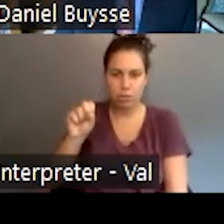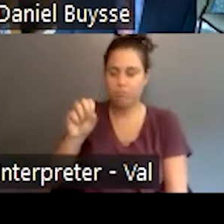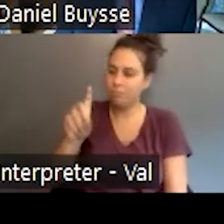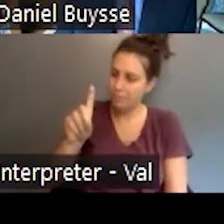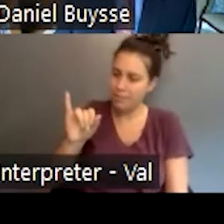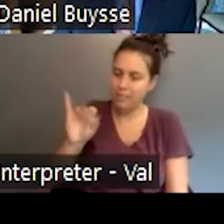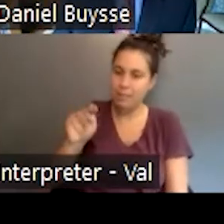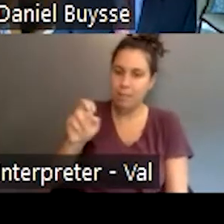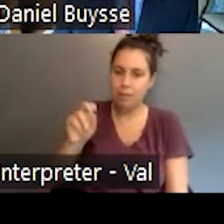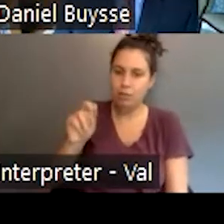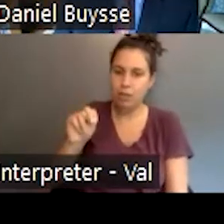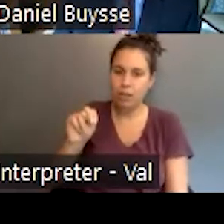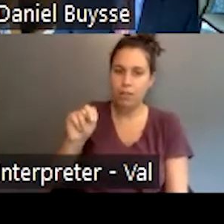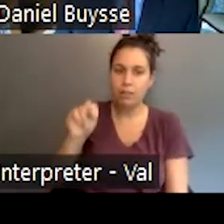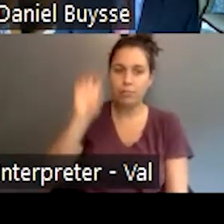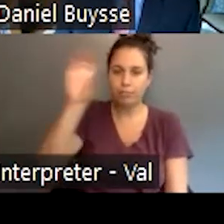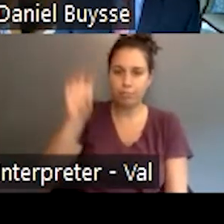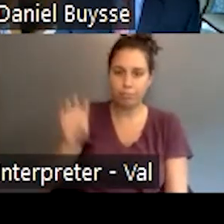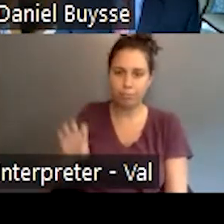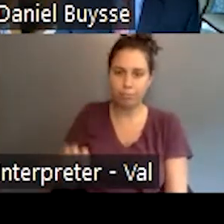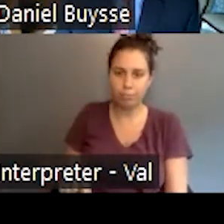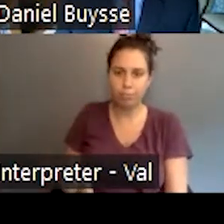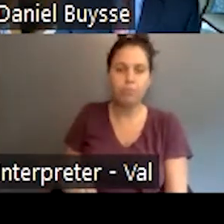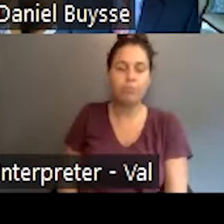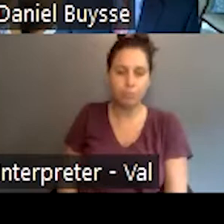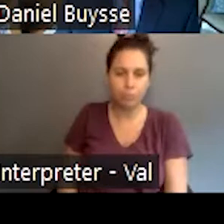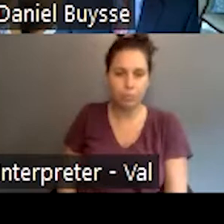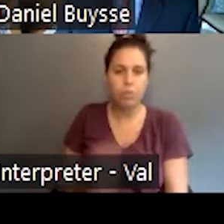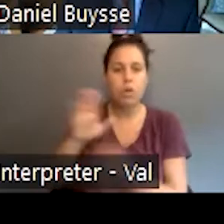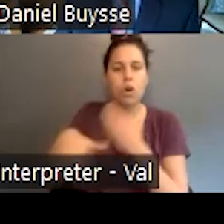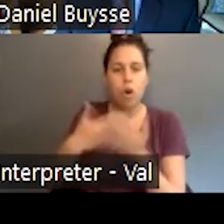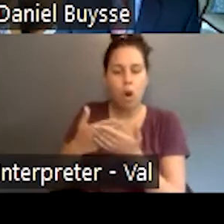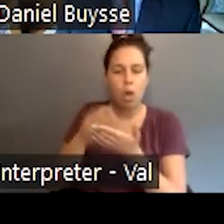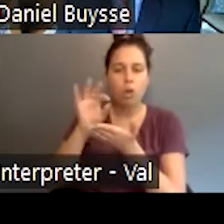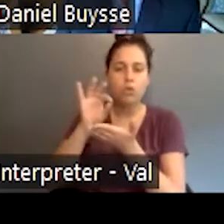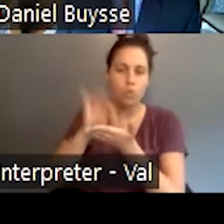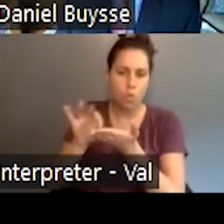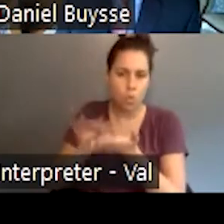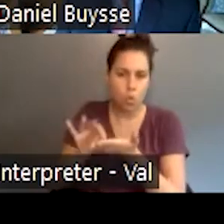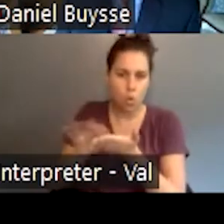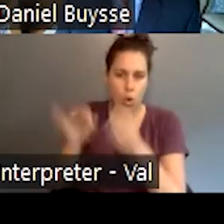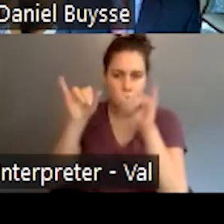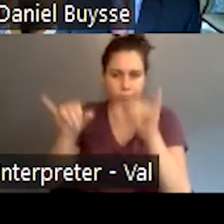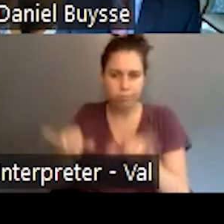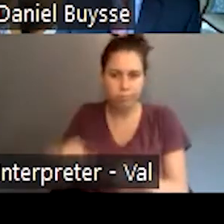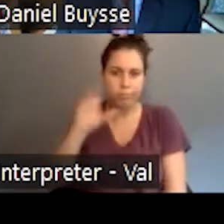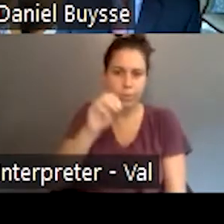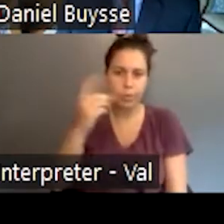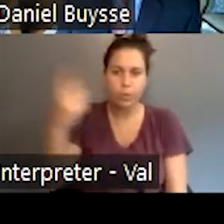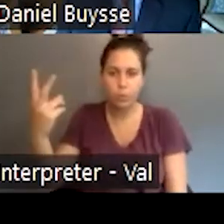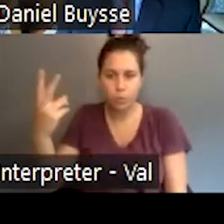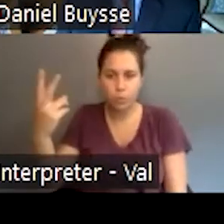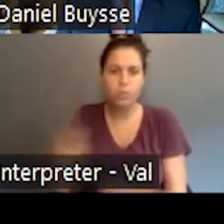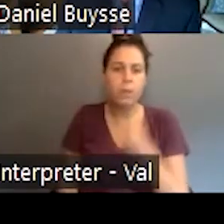health. They are all kind of scored in the same direction, and these are the initial